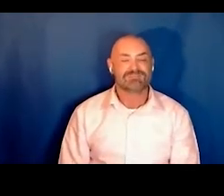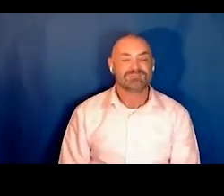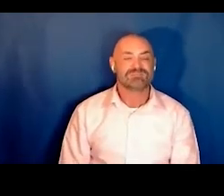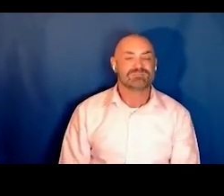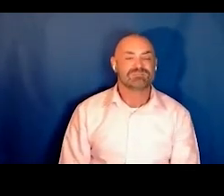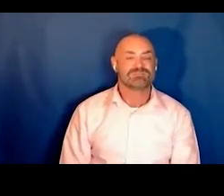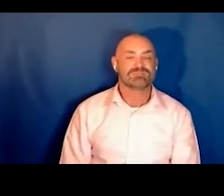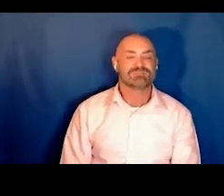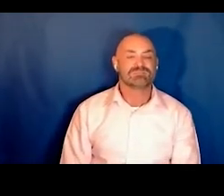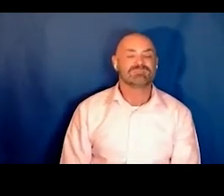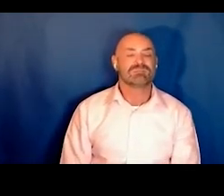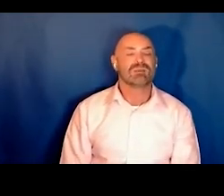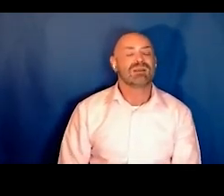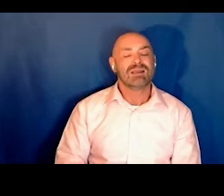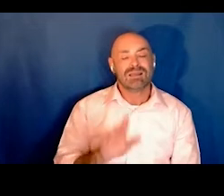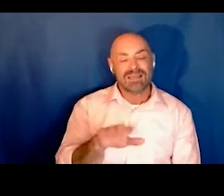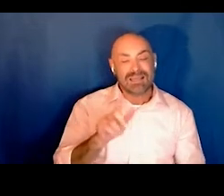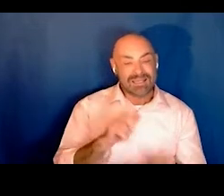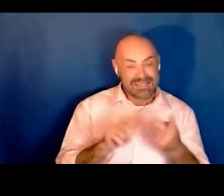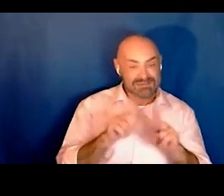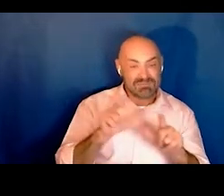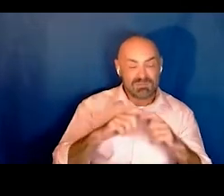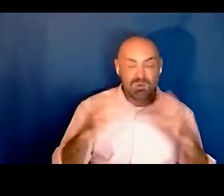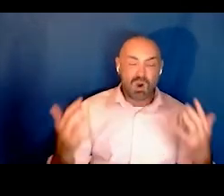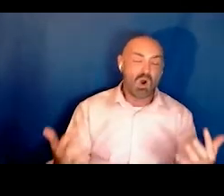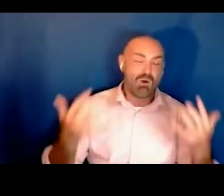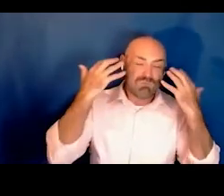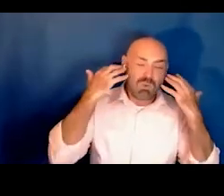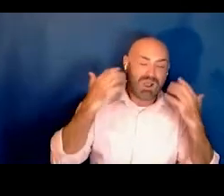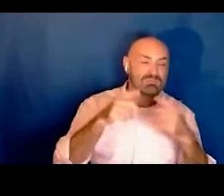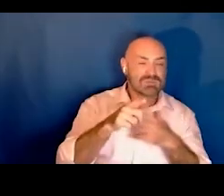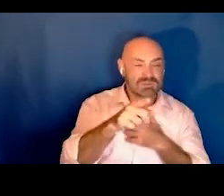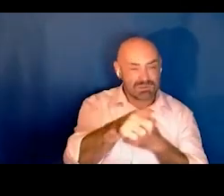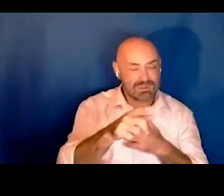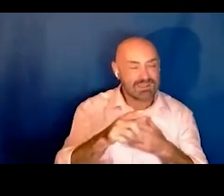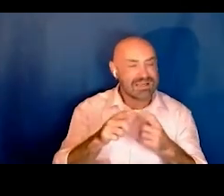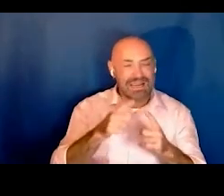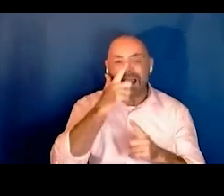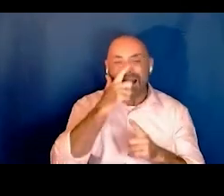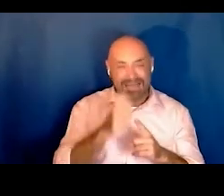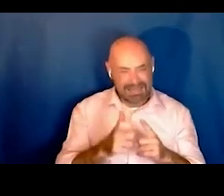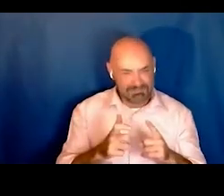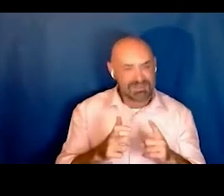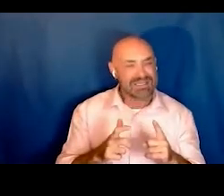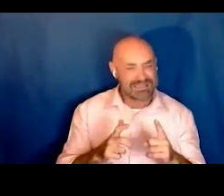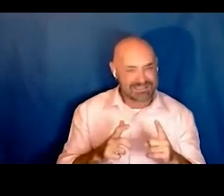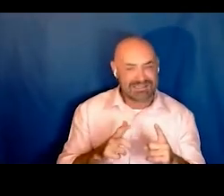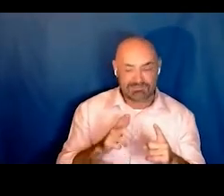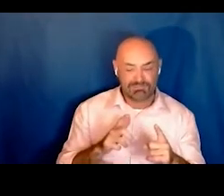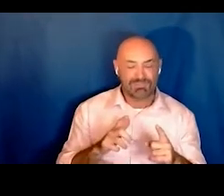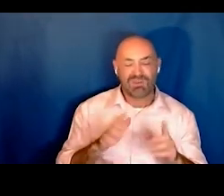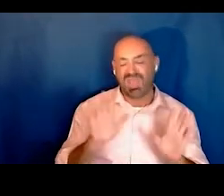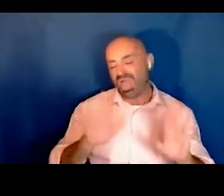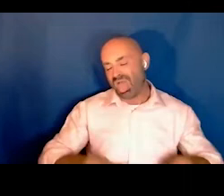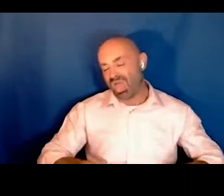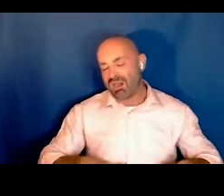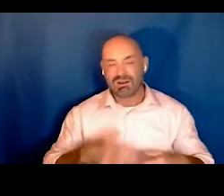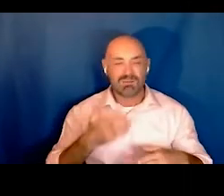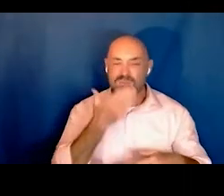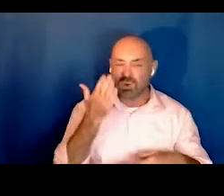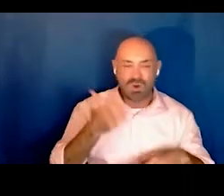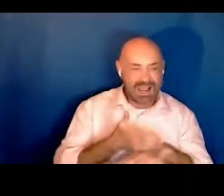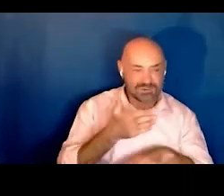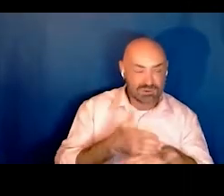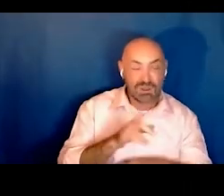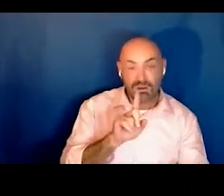If people are overwhelmed with anxiety or with grief, the evidence says this can be part of leading to inaction. But if people